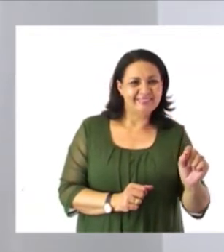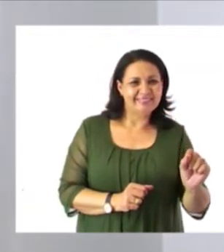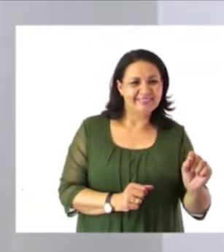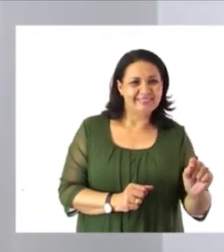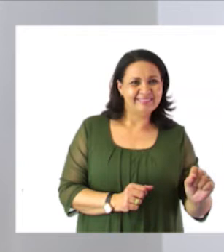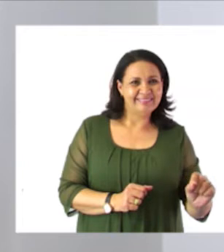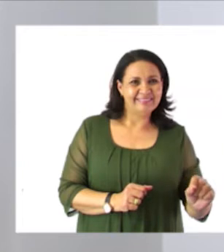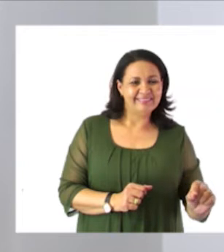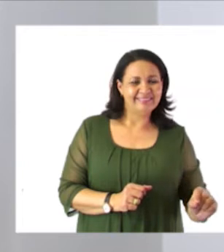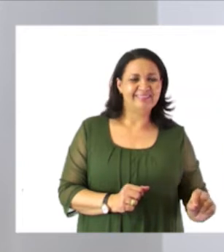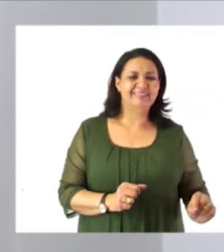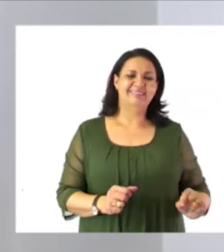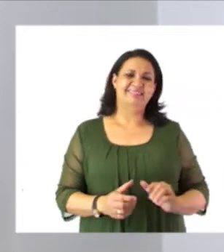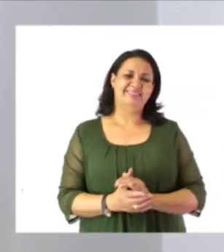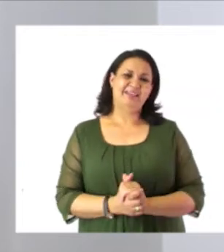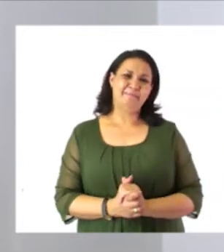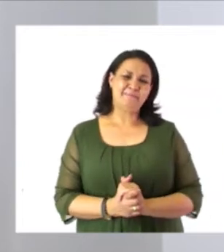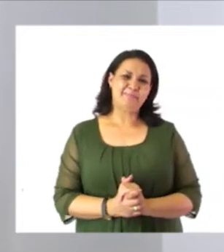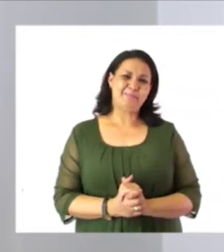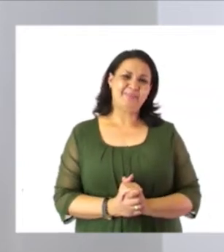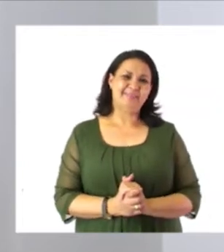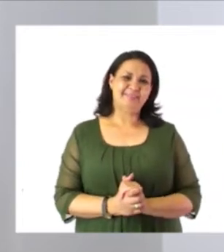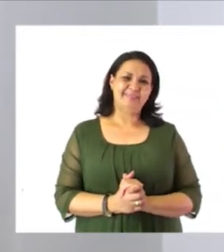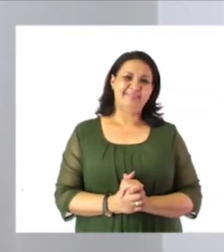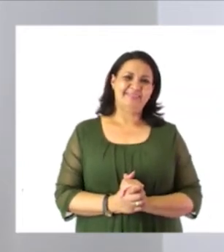I hope you are doing it.